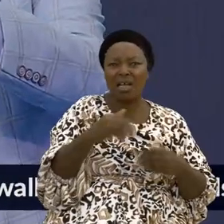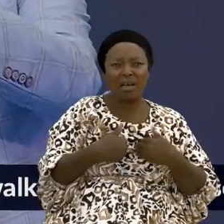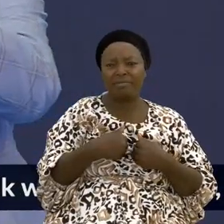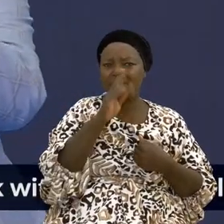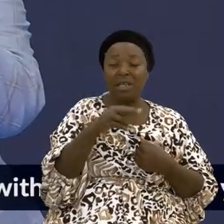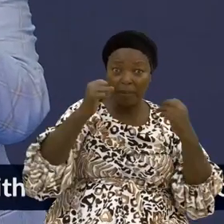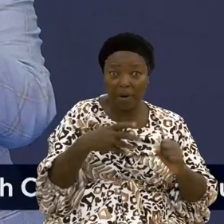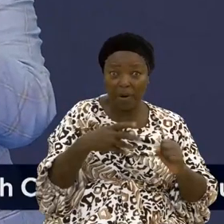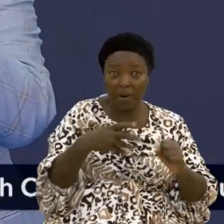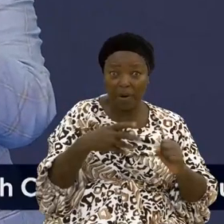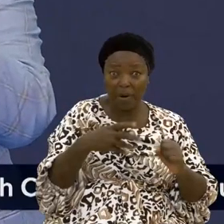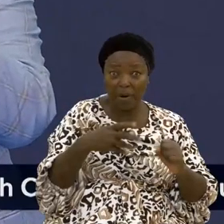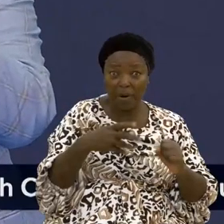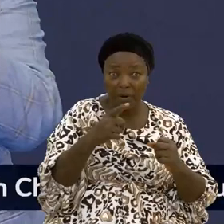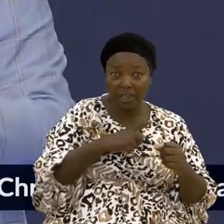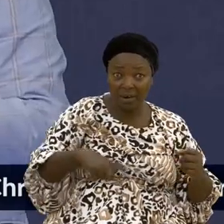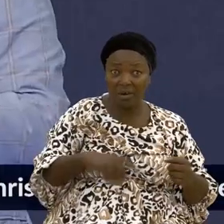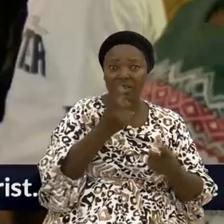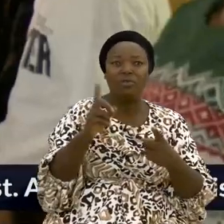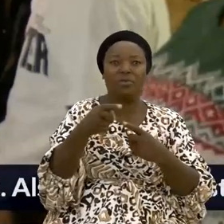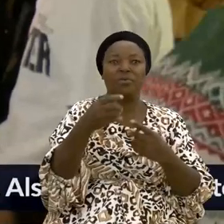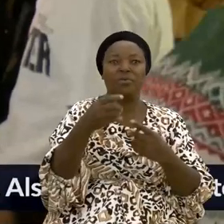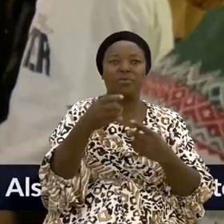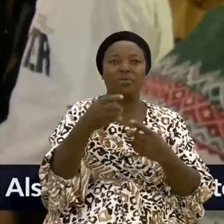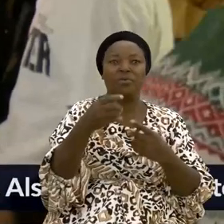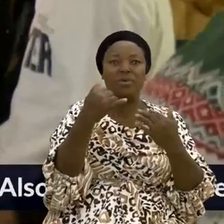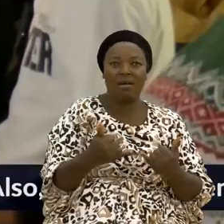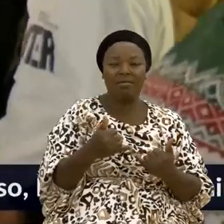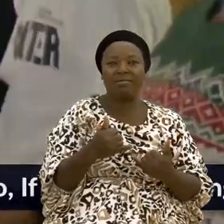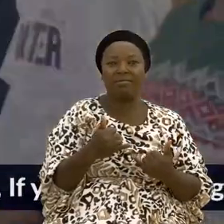power of the Lord is coming to you right now.